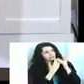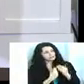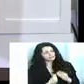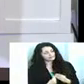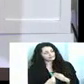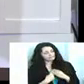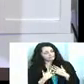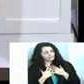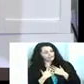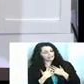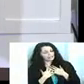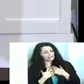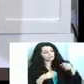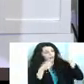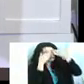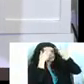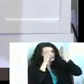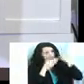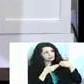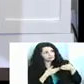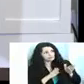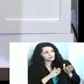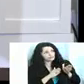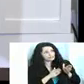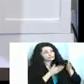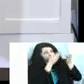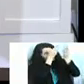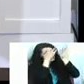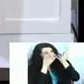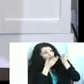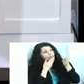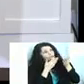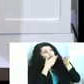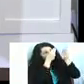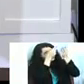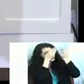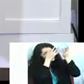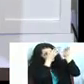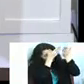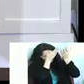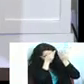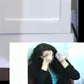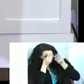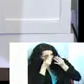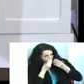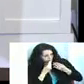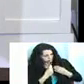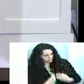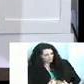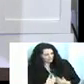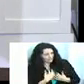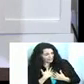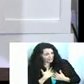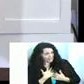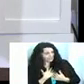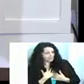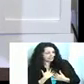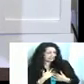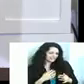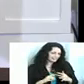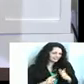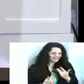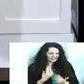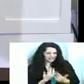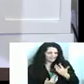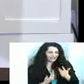hearts and our minds now to receive of this good news that you have for us. Fill us and set us on fire again by